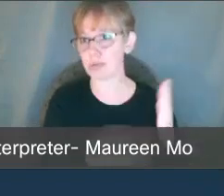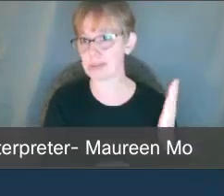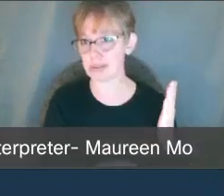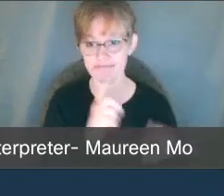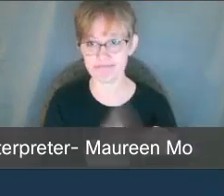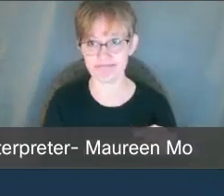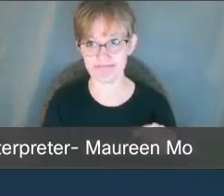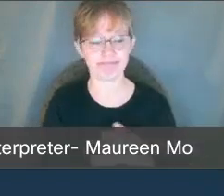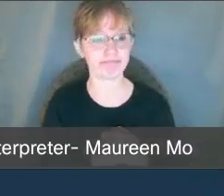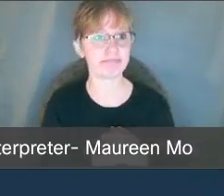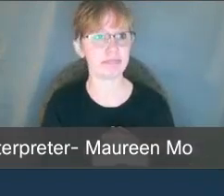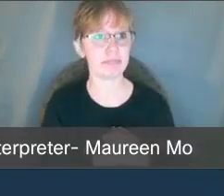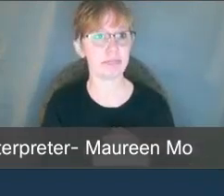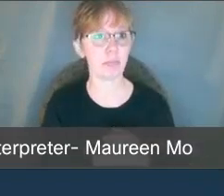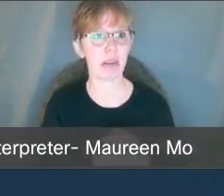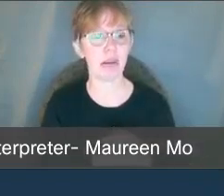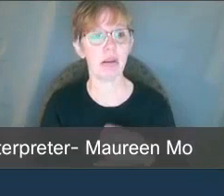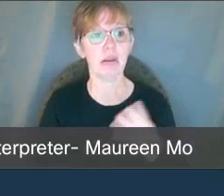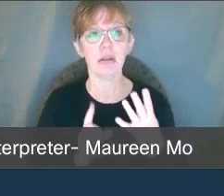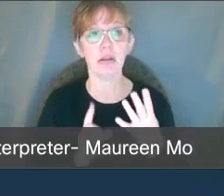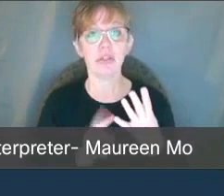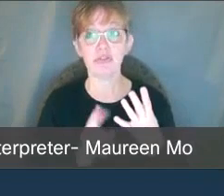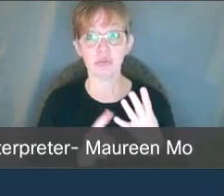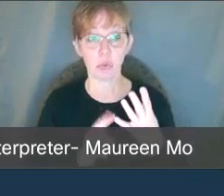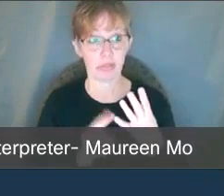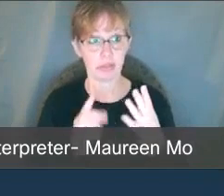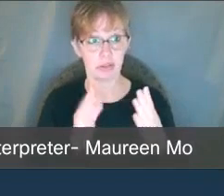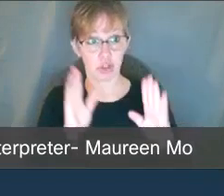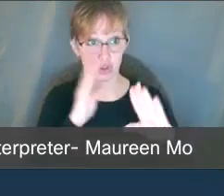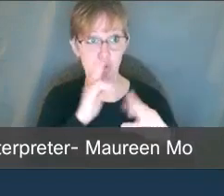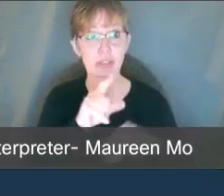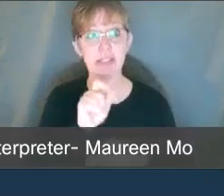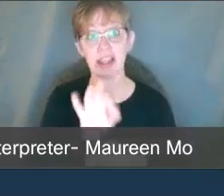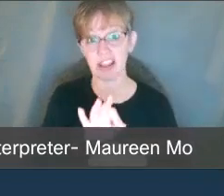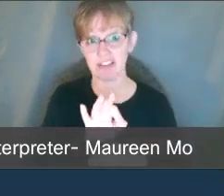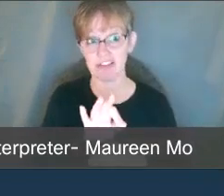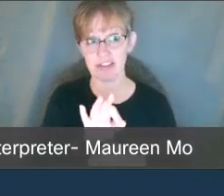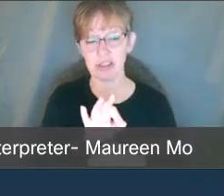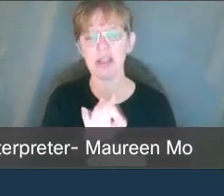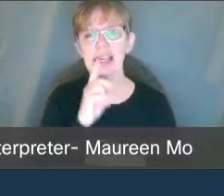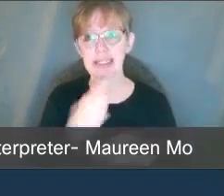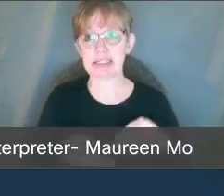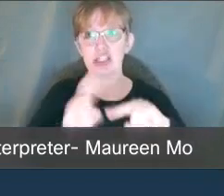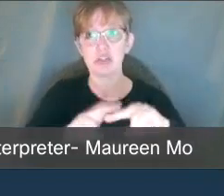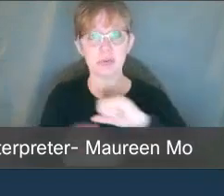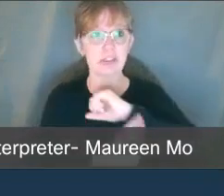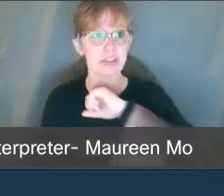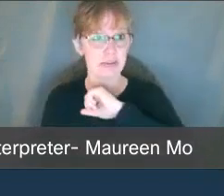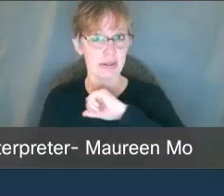Now, the fourth concern was whether or not risk assessment tools are increasing disparities in our